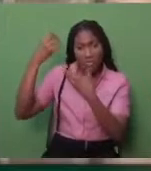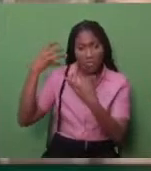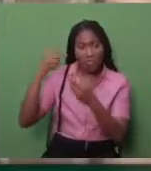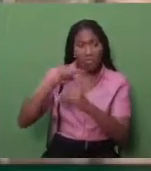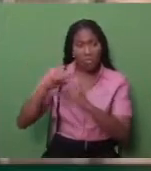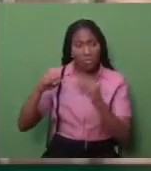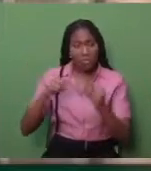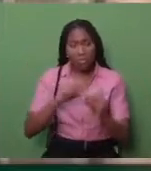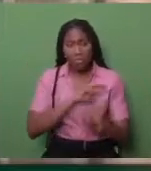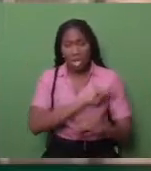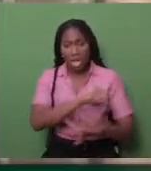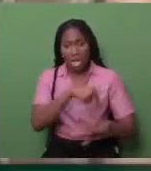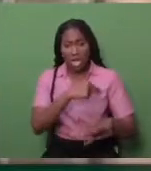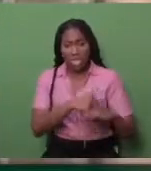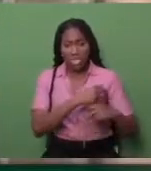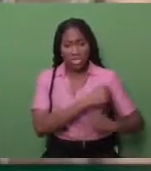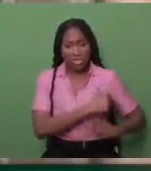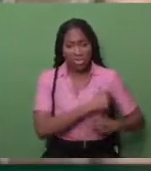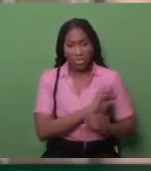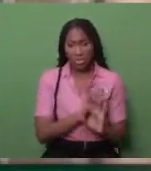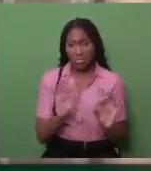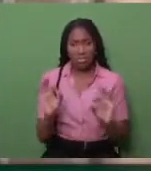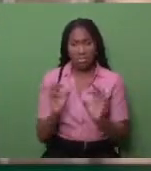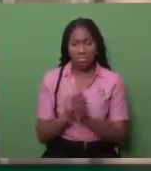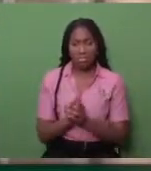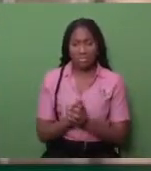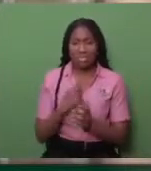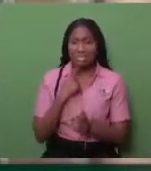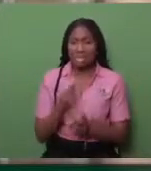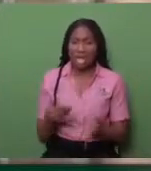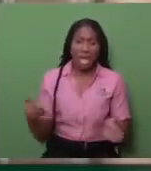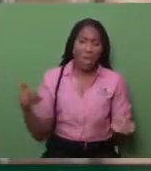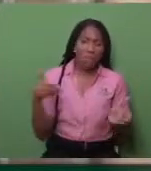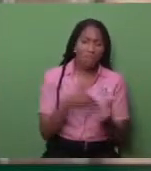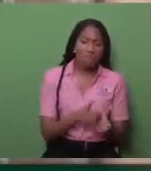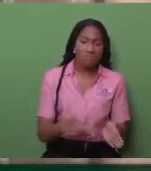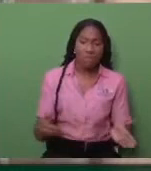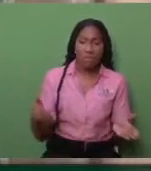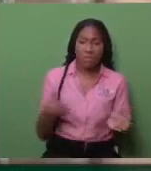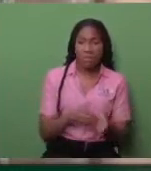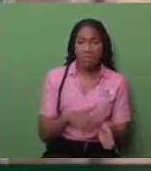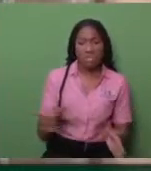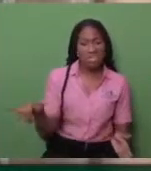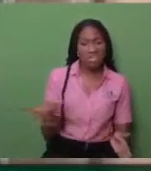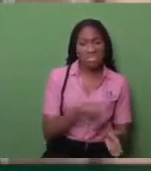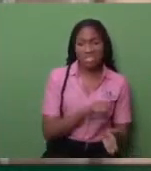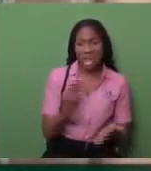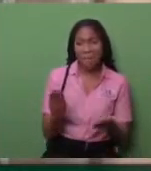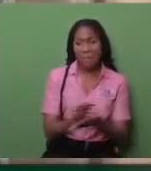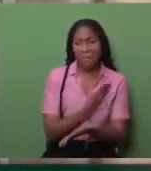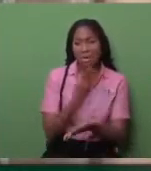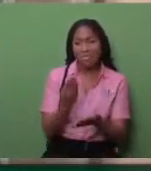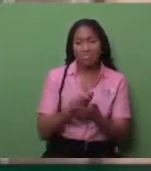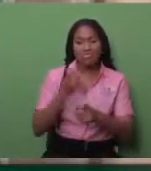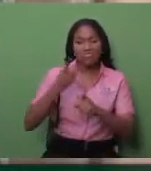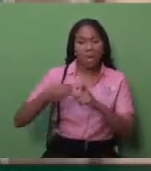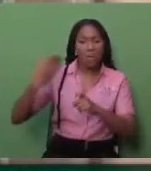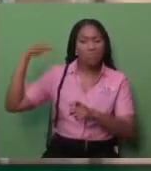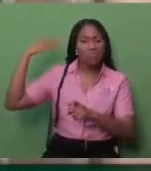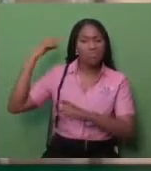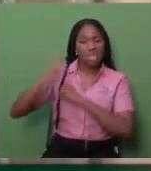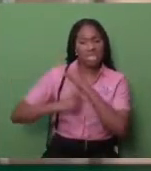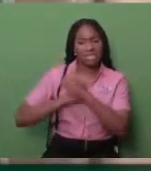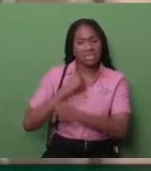security, we heard a drab repeat of the same proposed measures of yesteryear's. In some cases, the minister